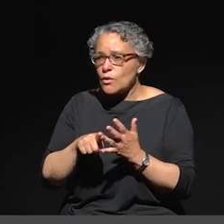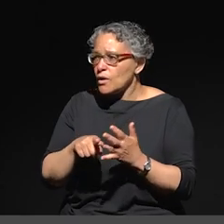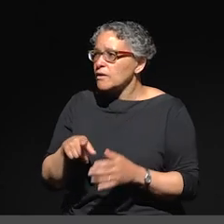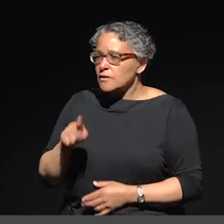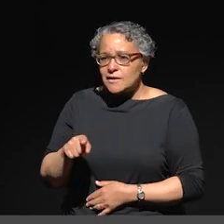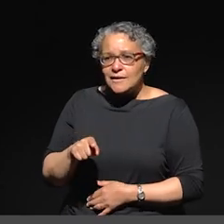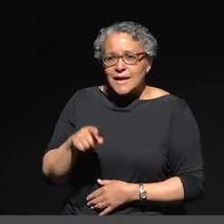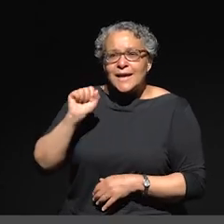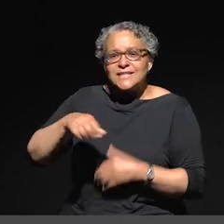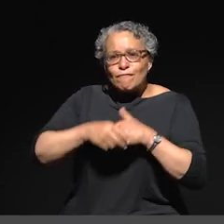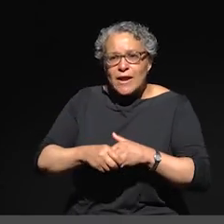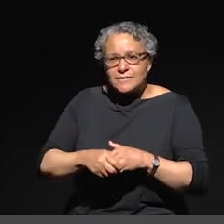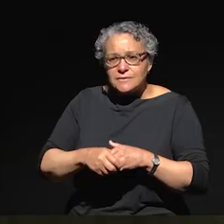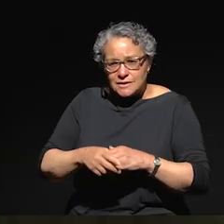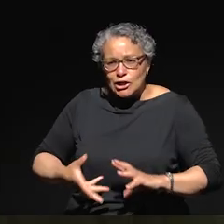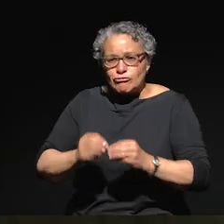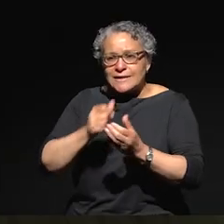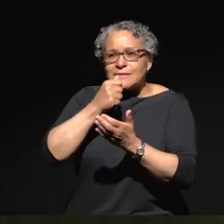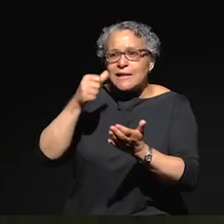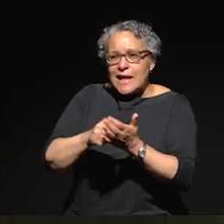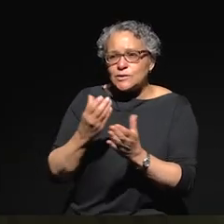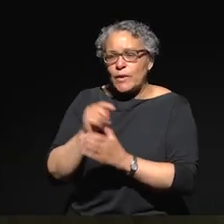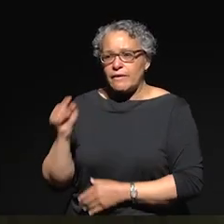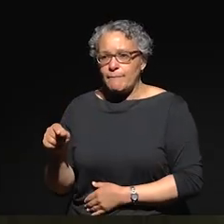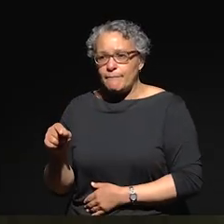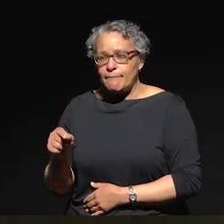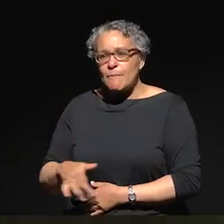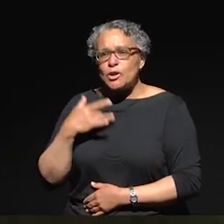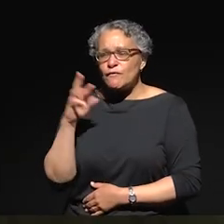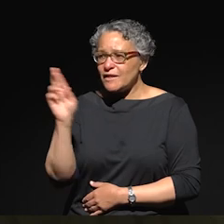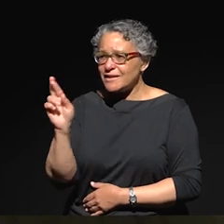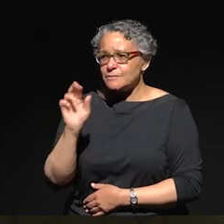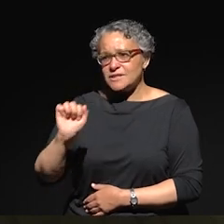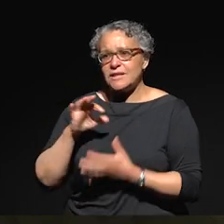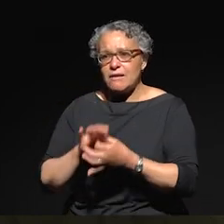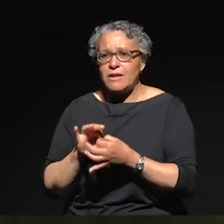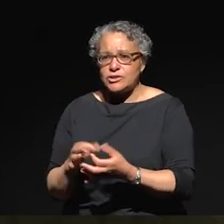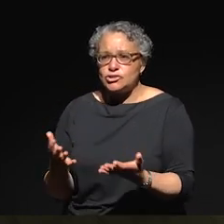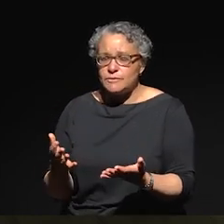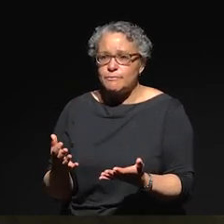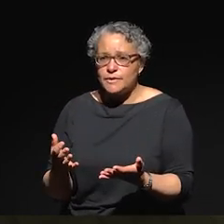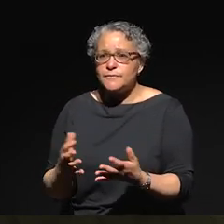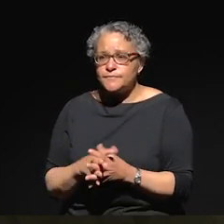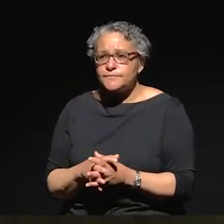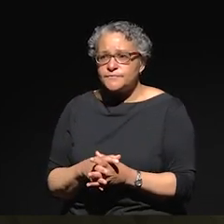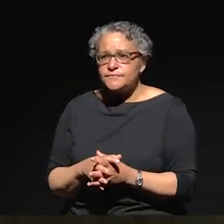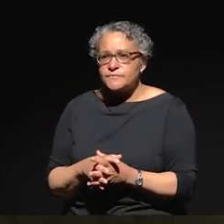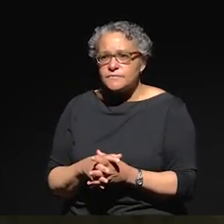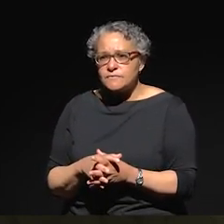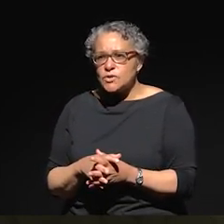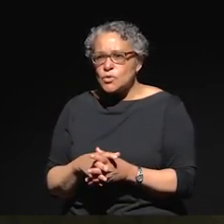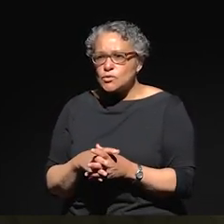exchange over several years. And you feel that. You feel the intimacy of their relation here. In this almost monochrome